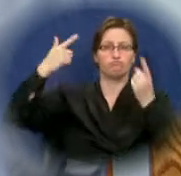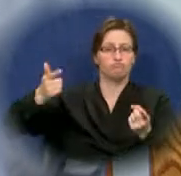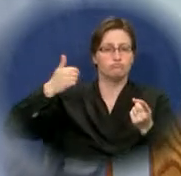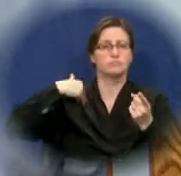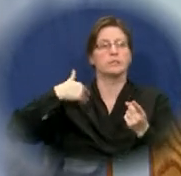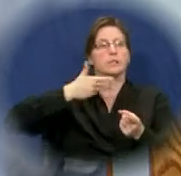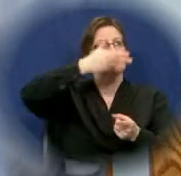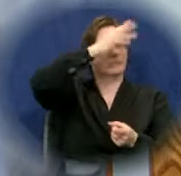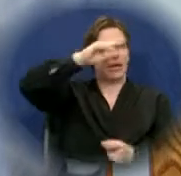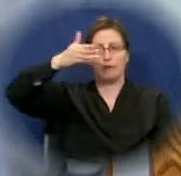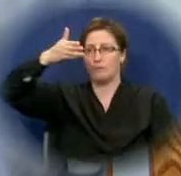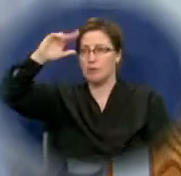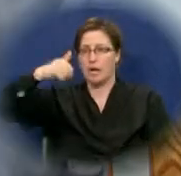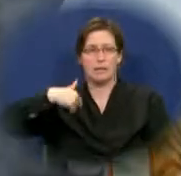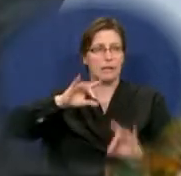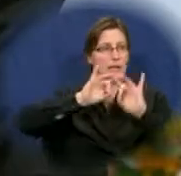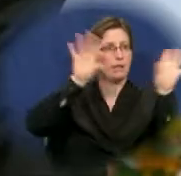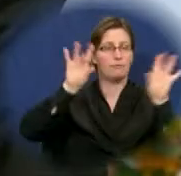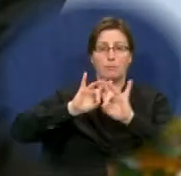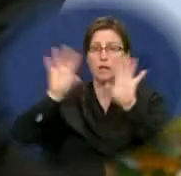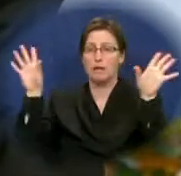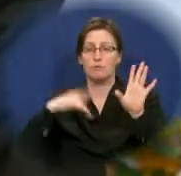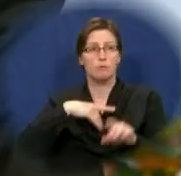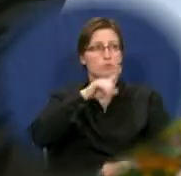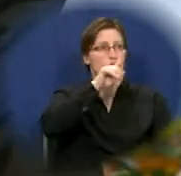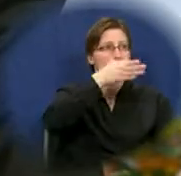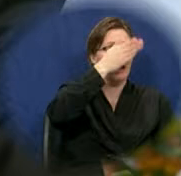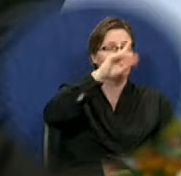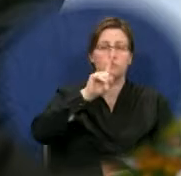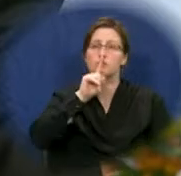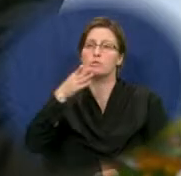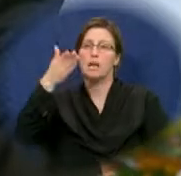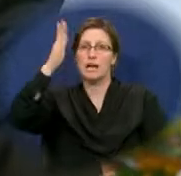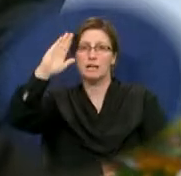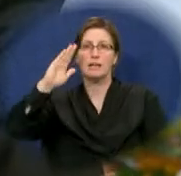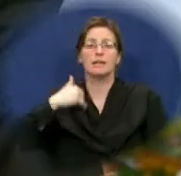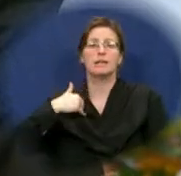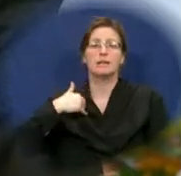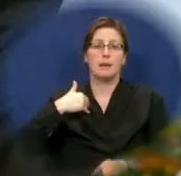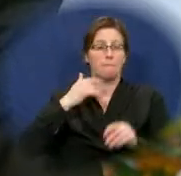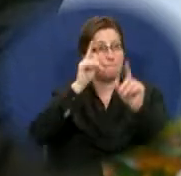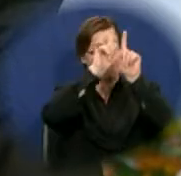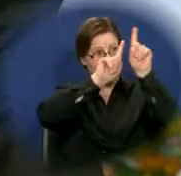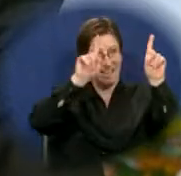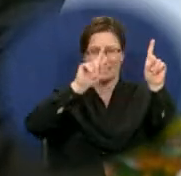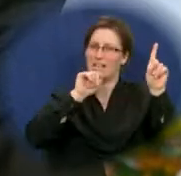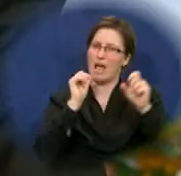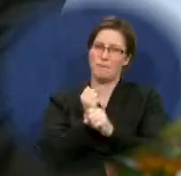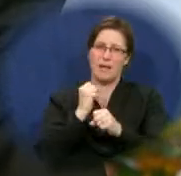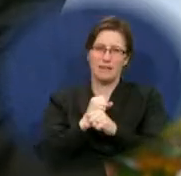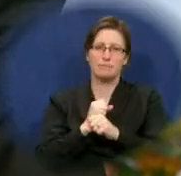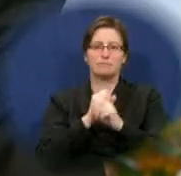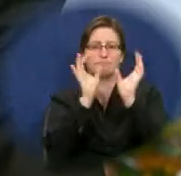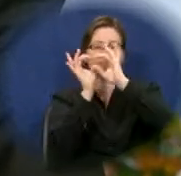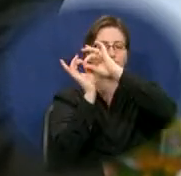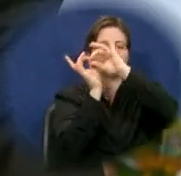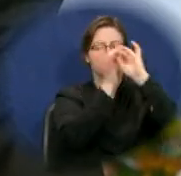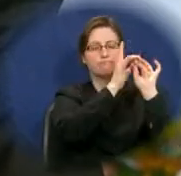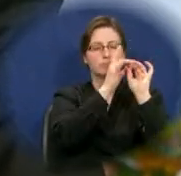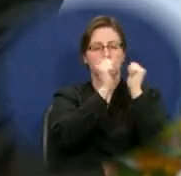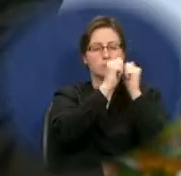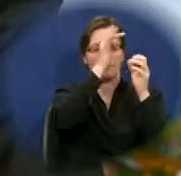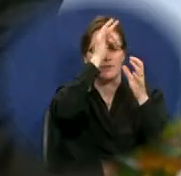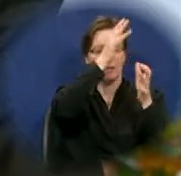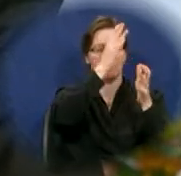before all ages, God from God, light from light, true God from true God, begotten, not made, consubstantial with the